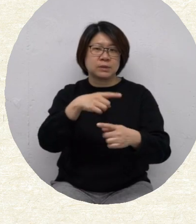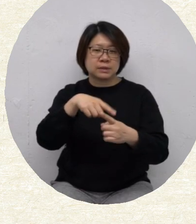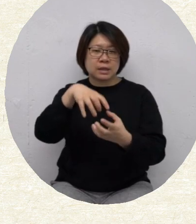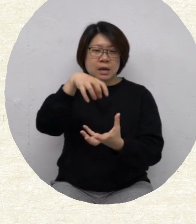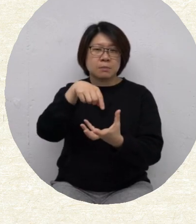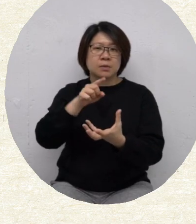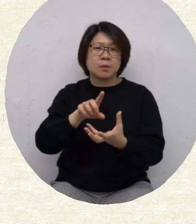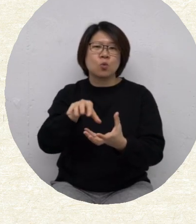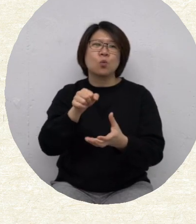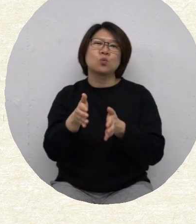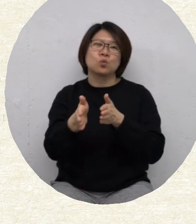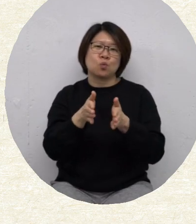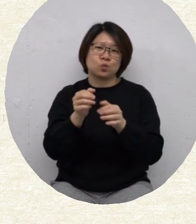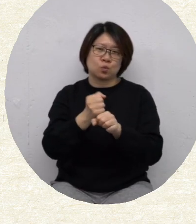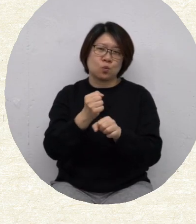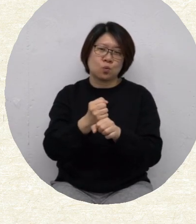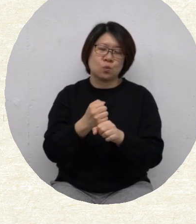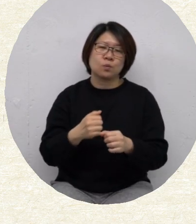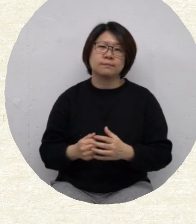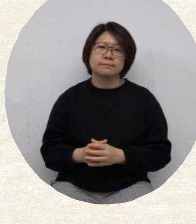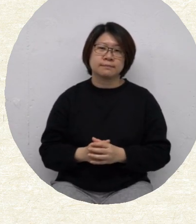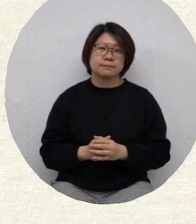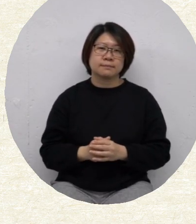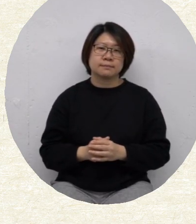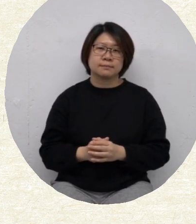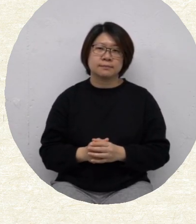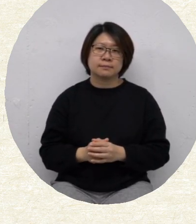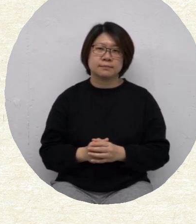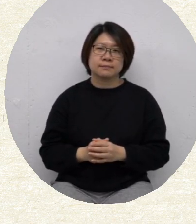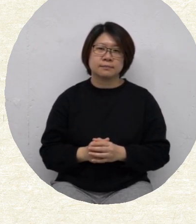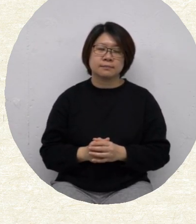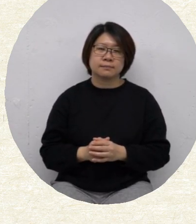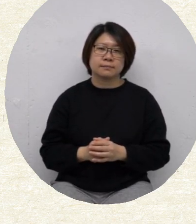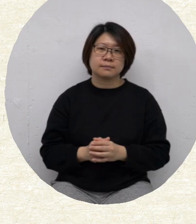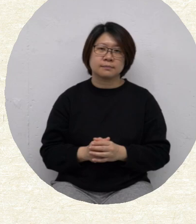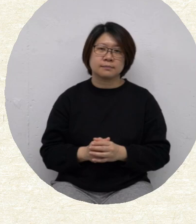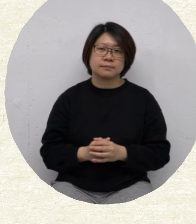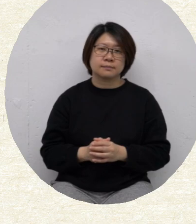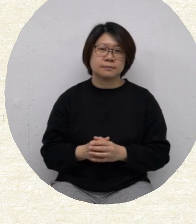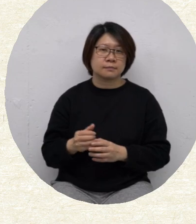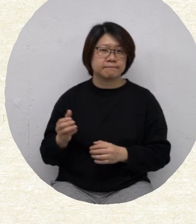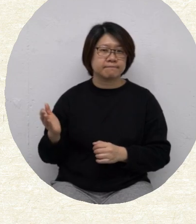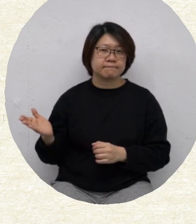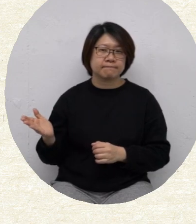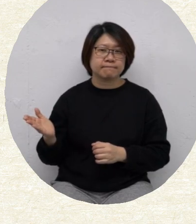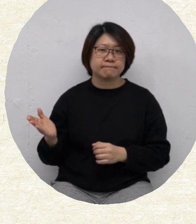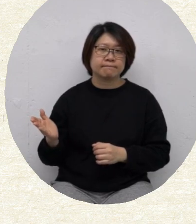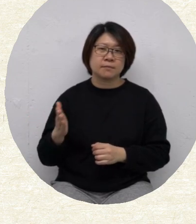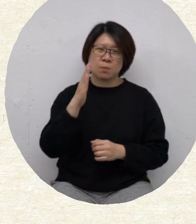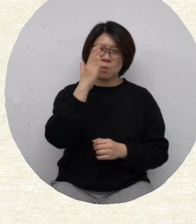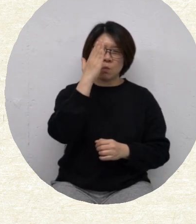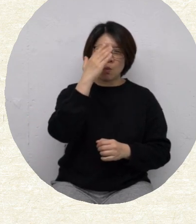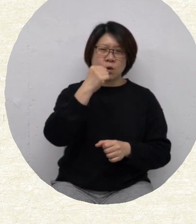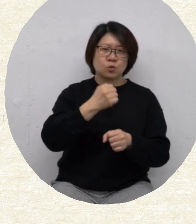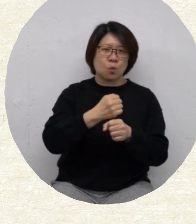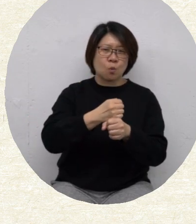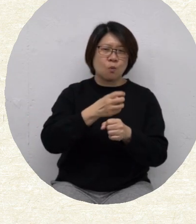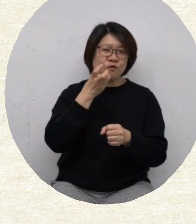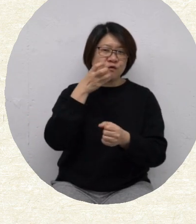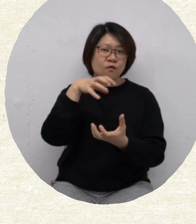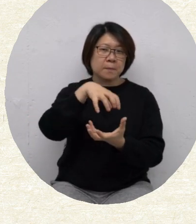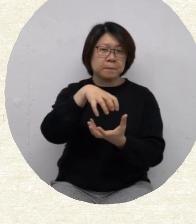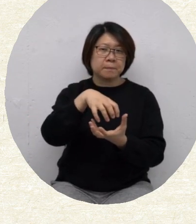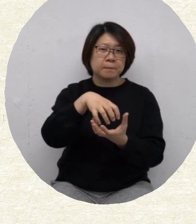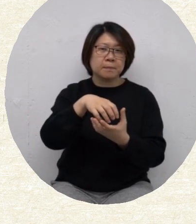Here, the students and I are cutting, folding, gluing, and assembling the bags. On the right, we have 2 stacks